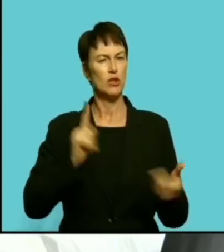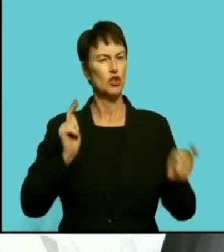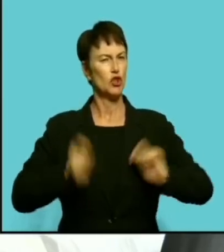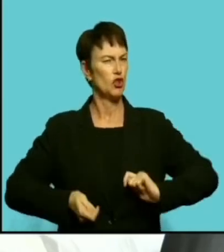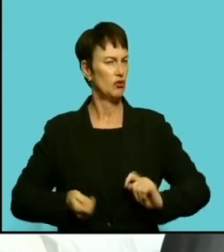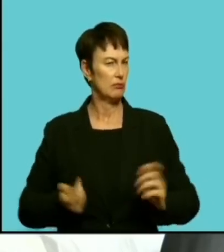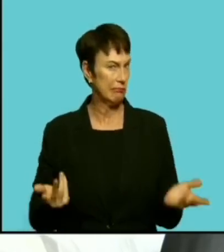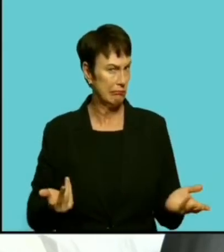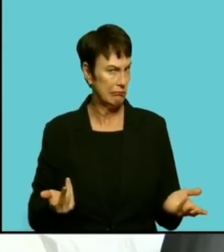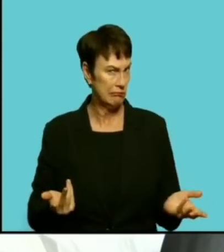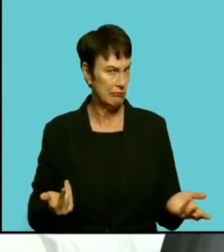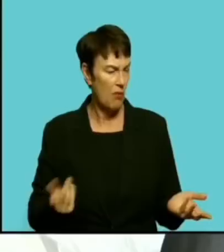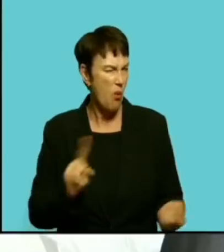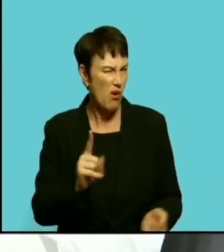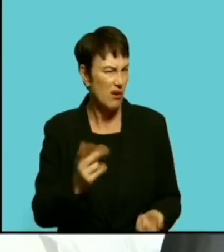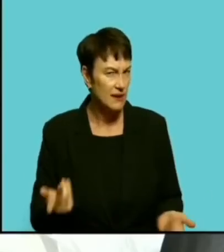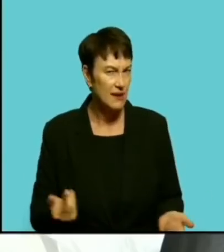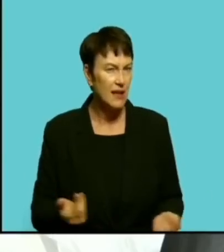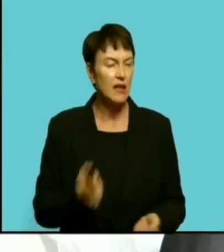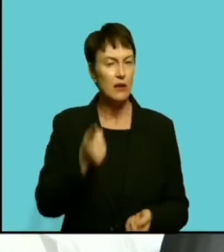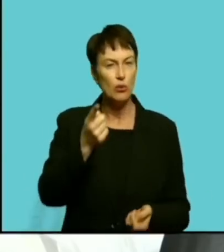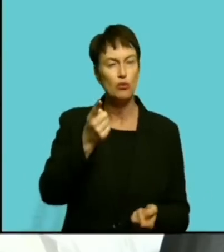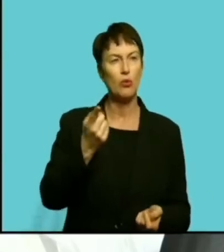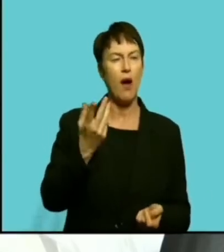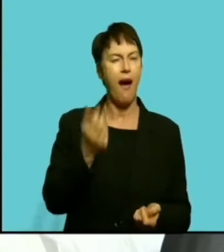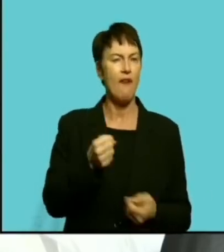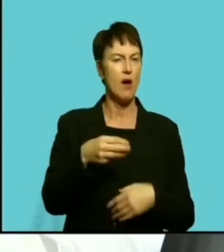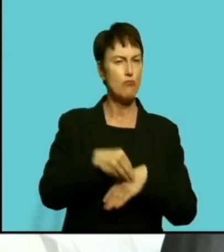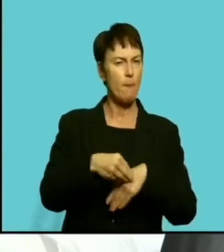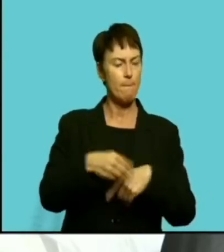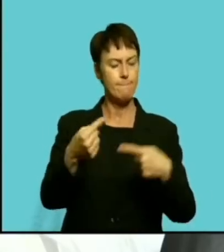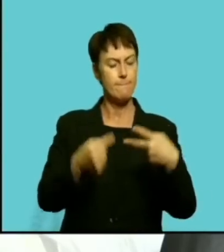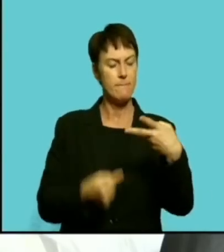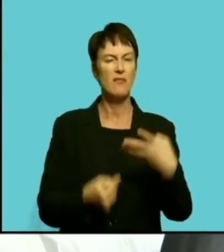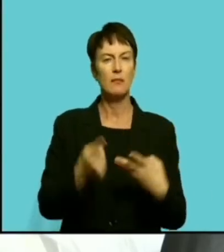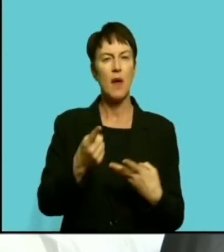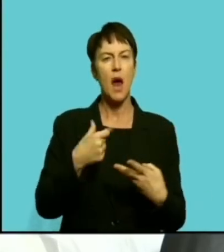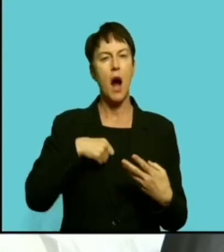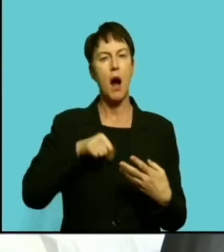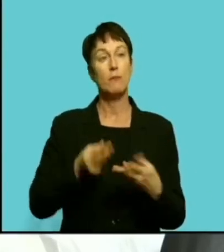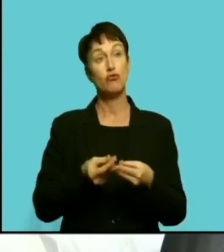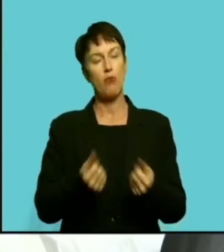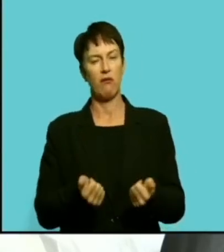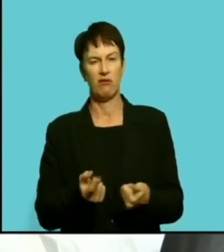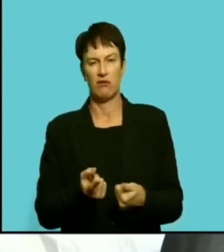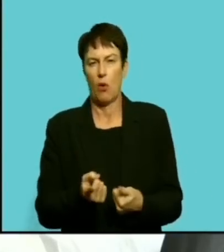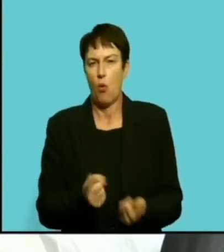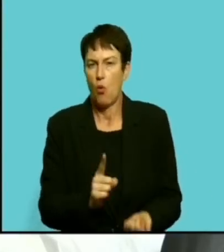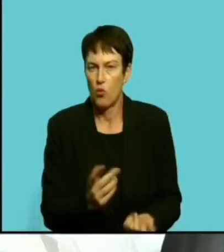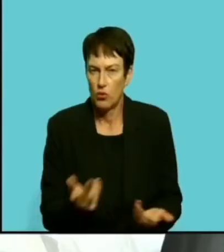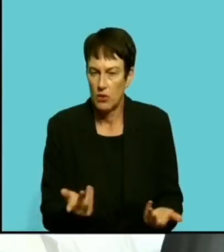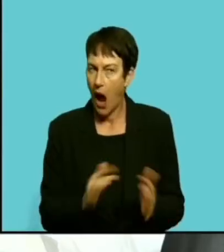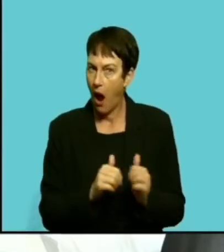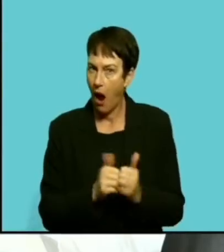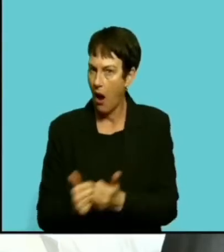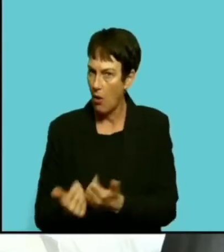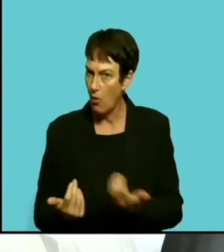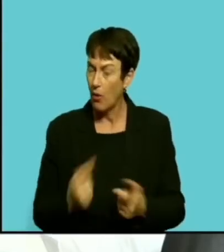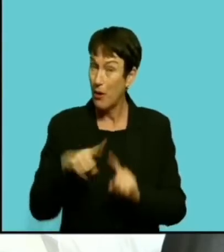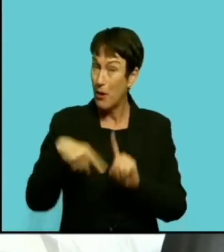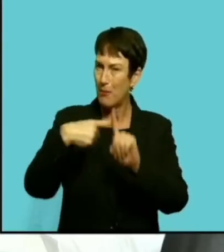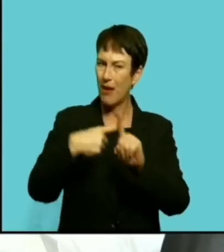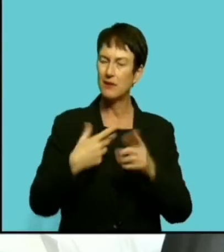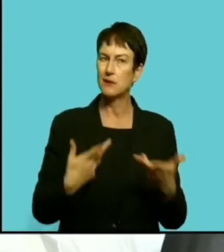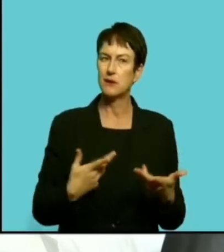problems are you trying to solve, and when will it be implemented, and do you see the transition taking